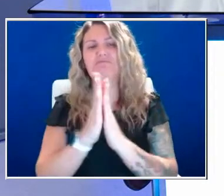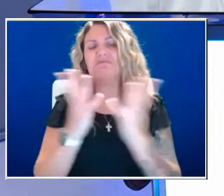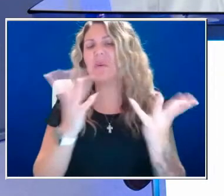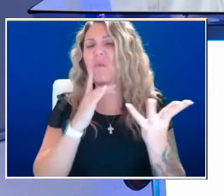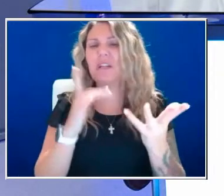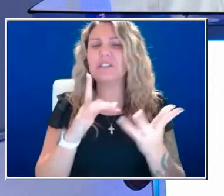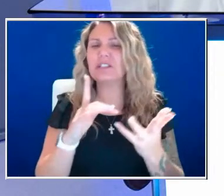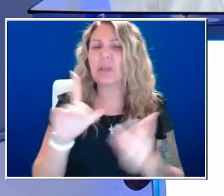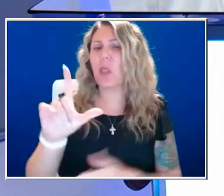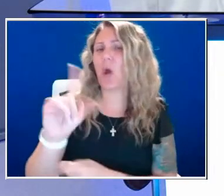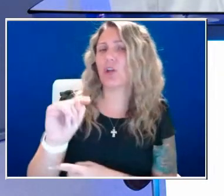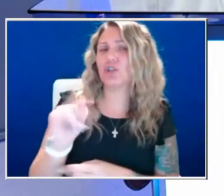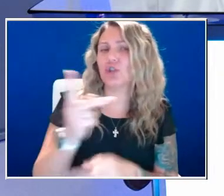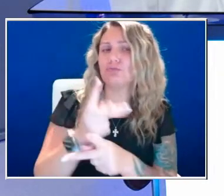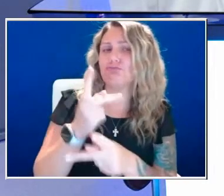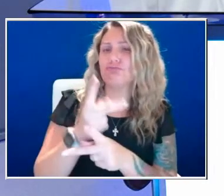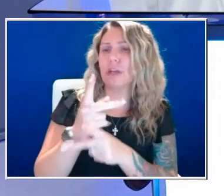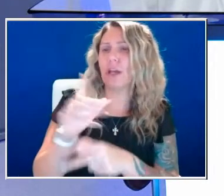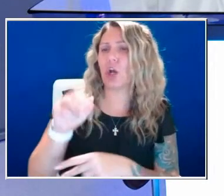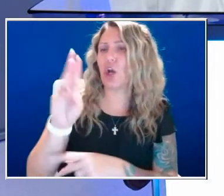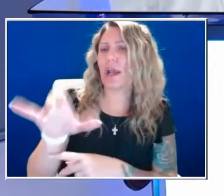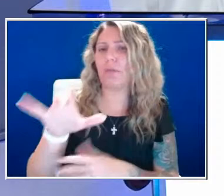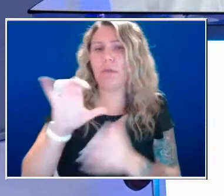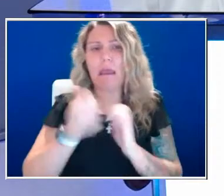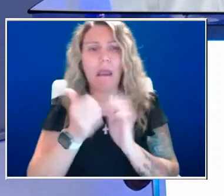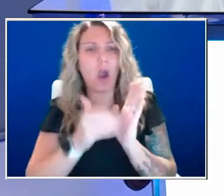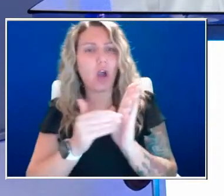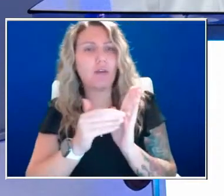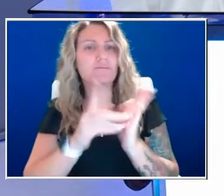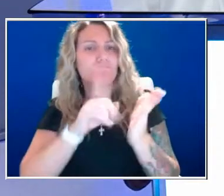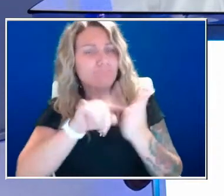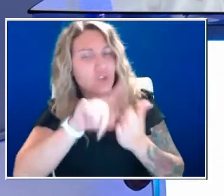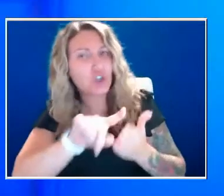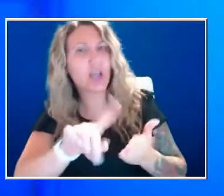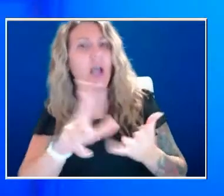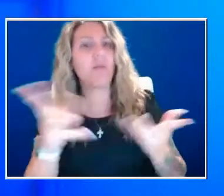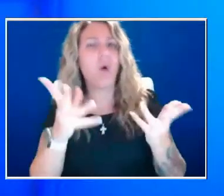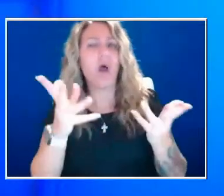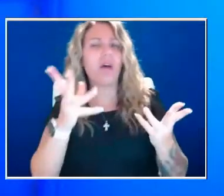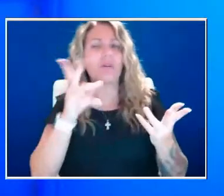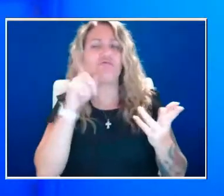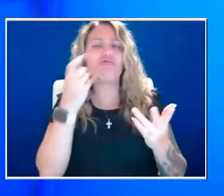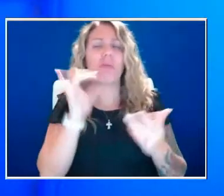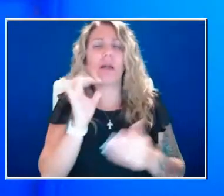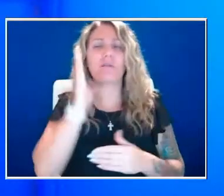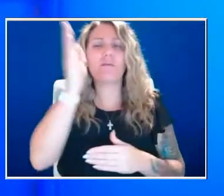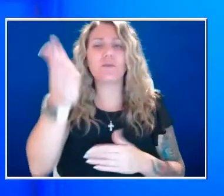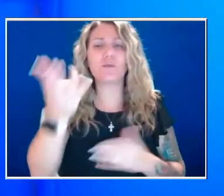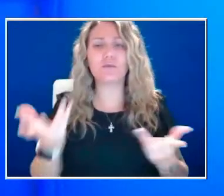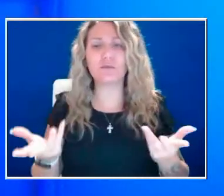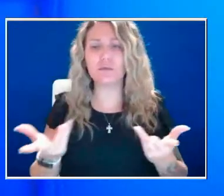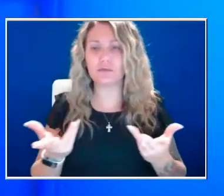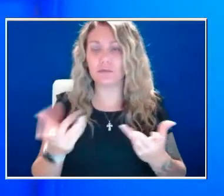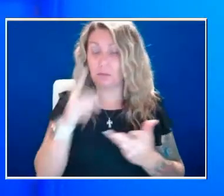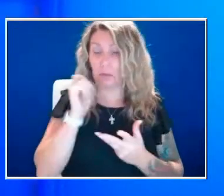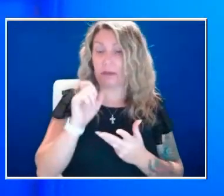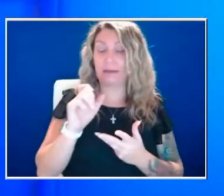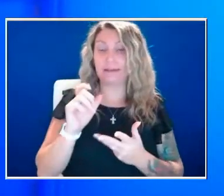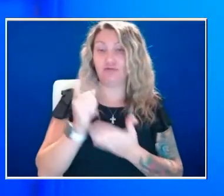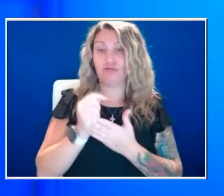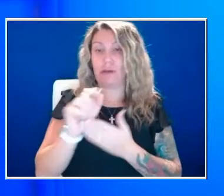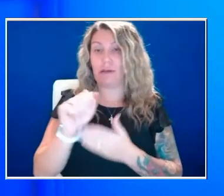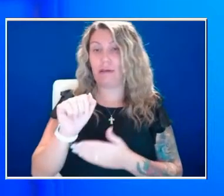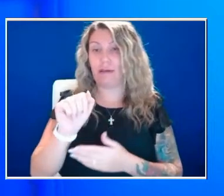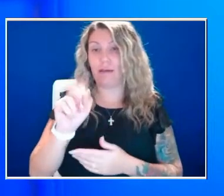often does she have to come in and get checked up? And, you know, what is that going to look like long-term? Yeah, since we treated Amy's AVM with highly